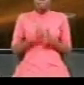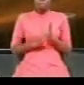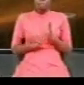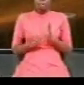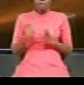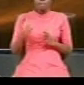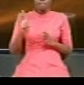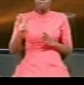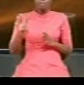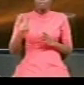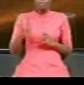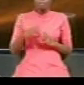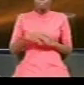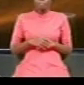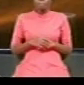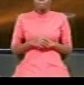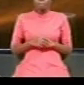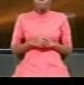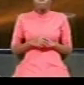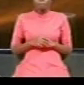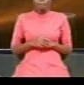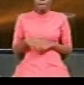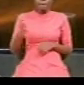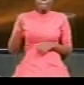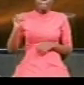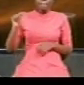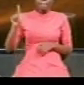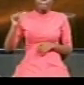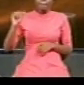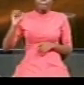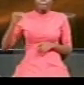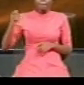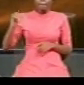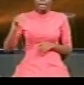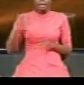chapter 4. Malachi chapter 4.